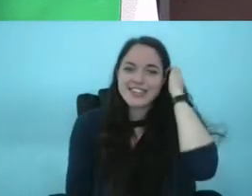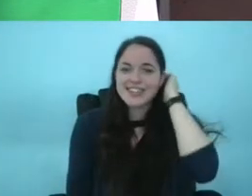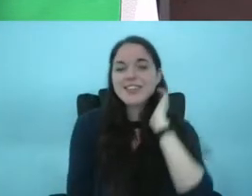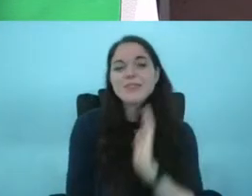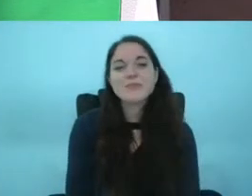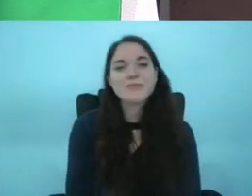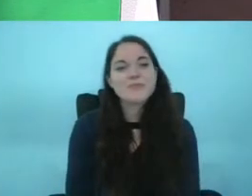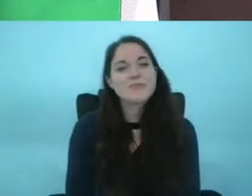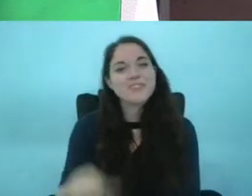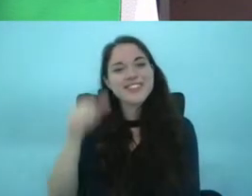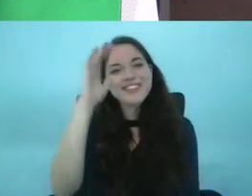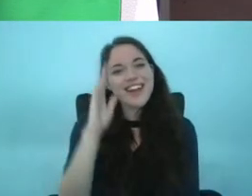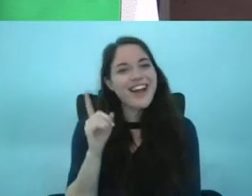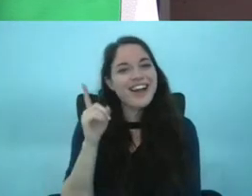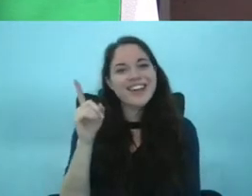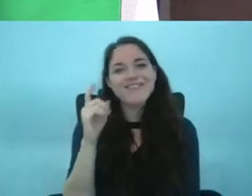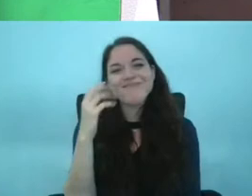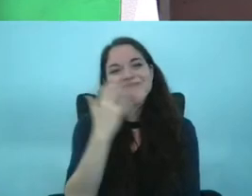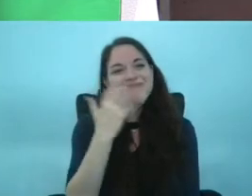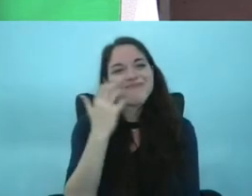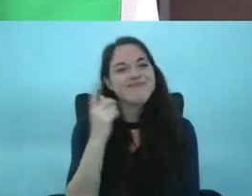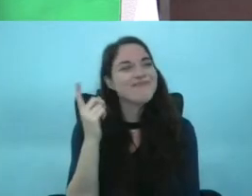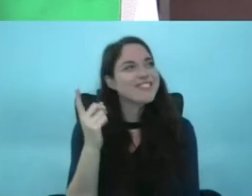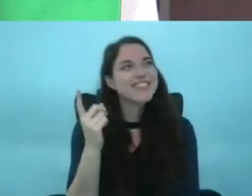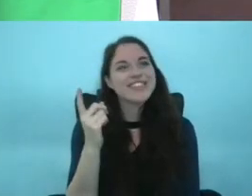God has a way about things, doesn't God?